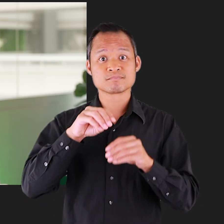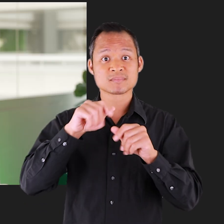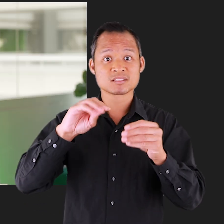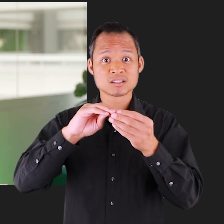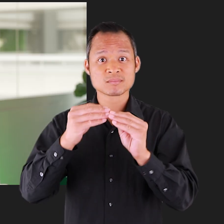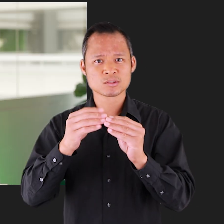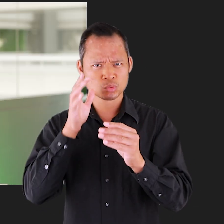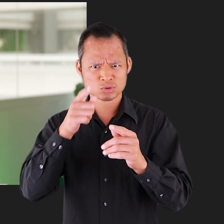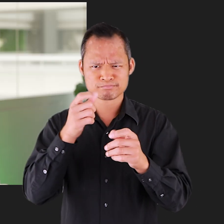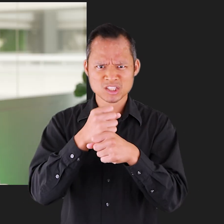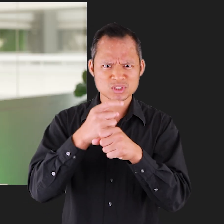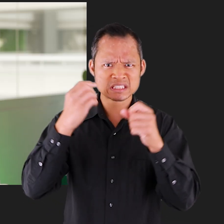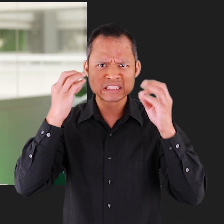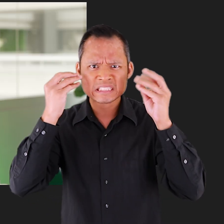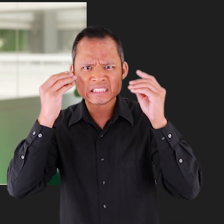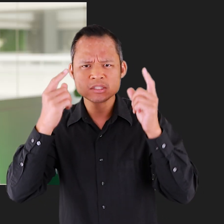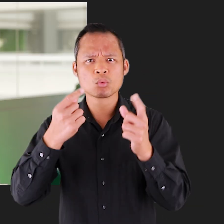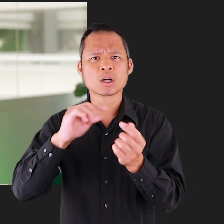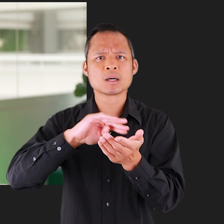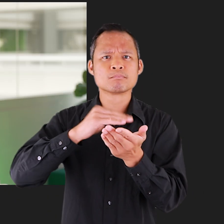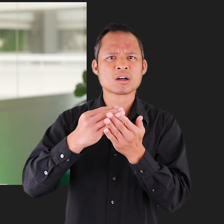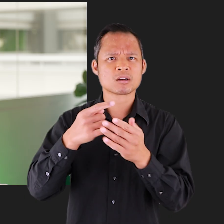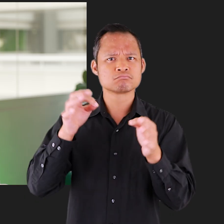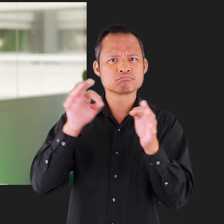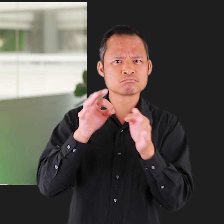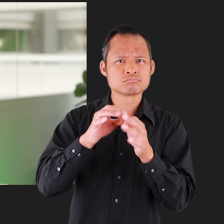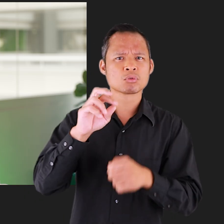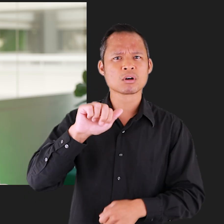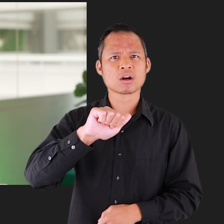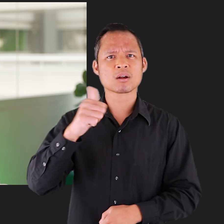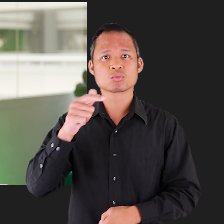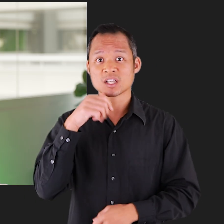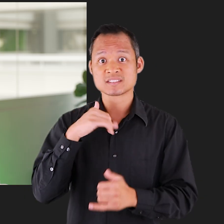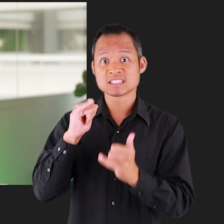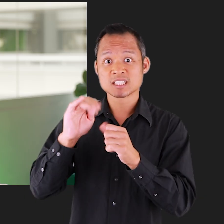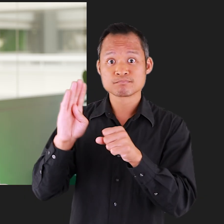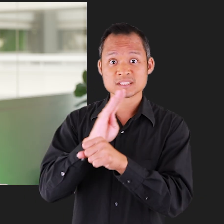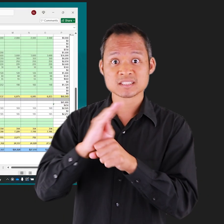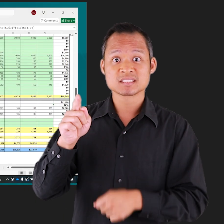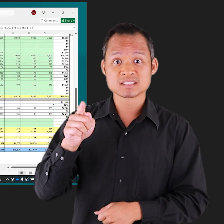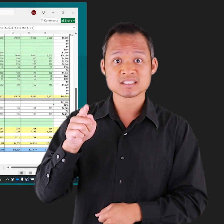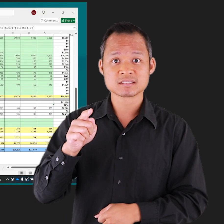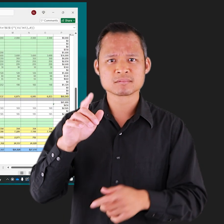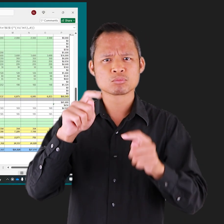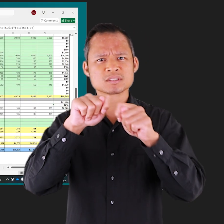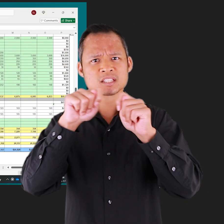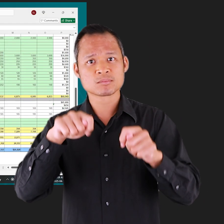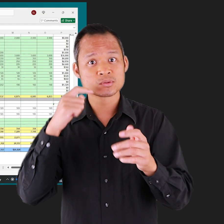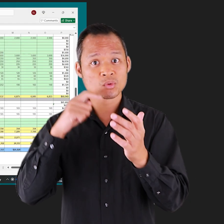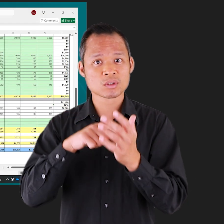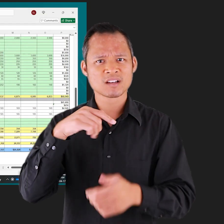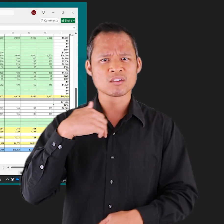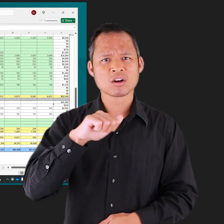Expense numbers will also force you to find out what the amount is by getting a quote or asking others who have similar businesses. In this template,